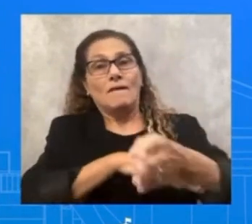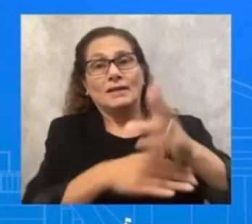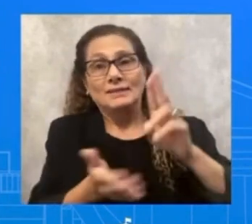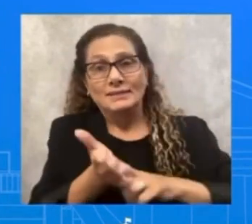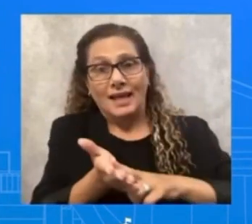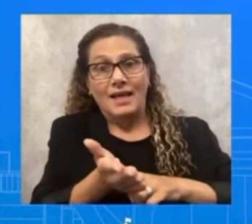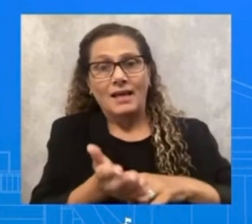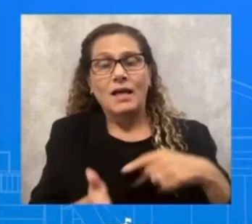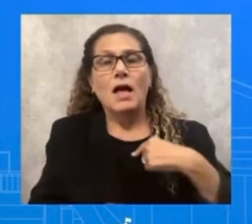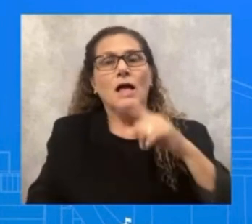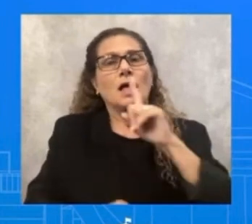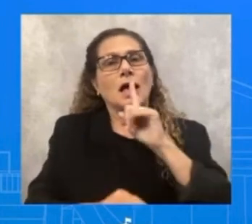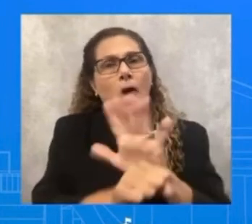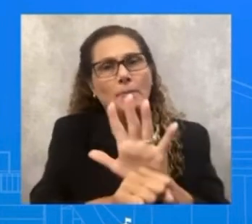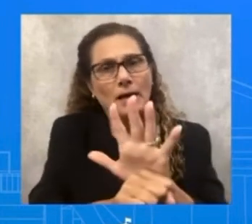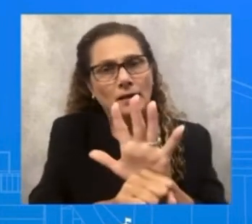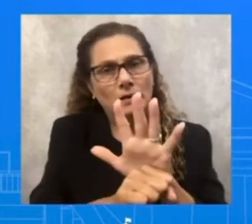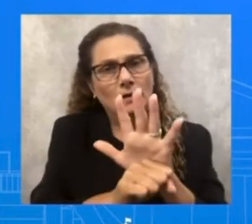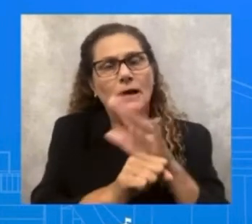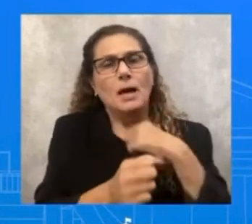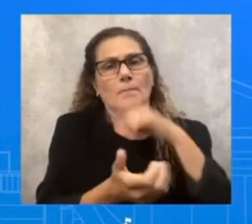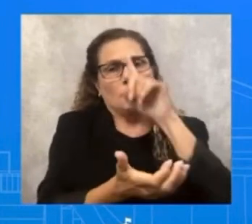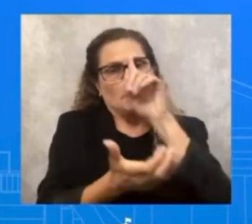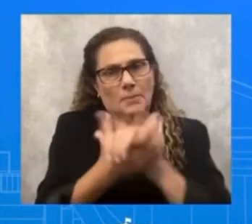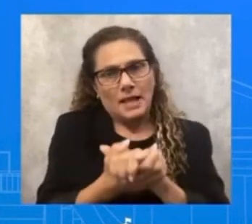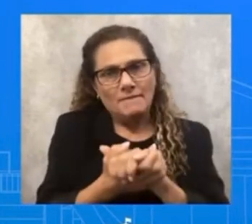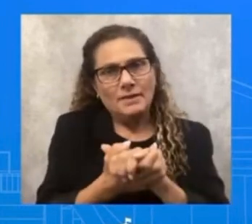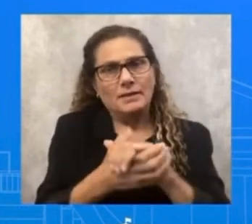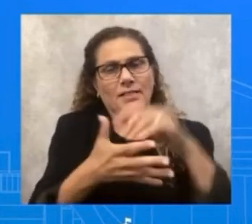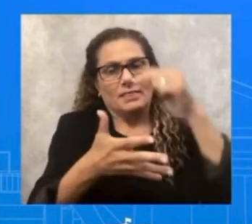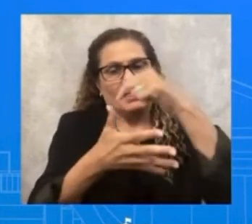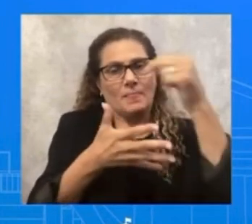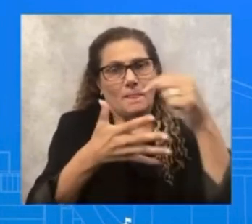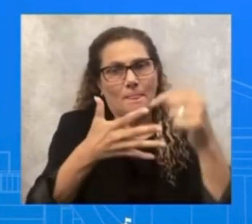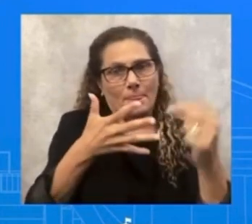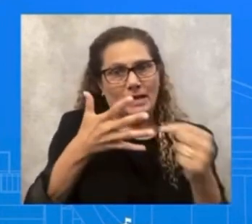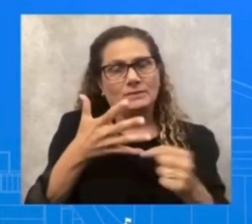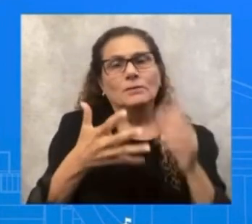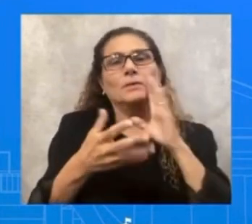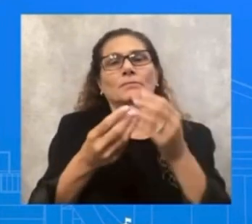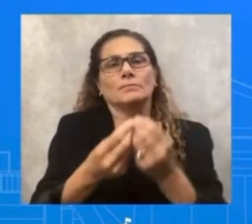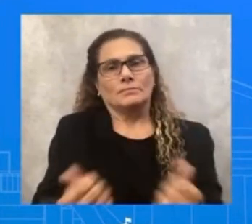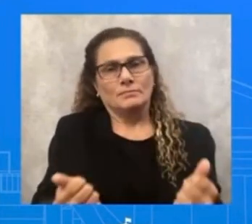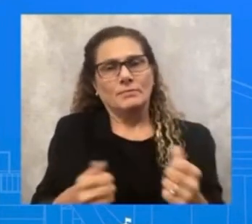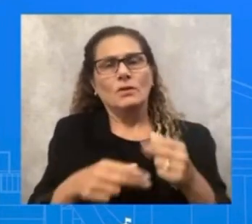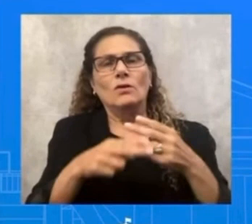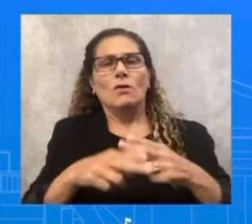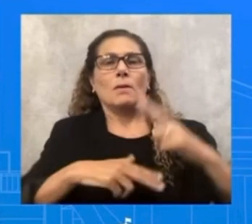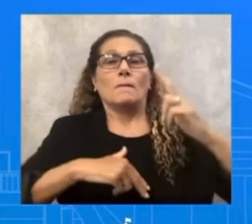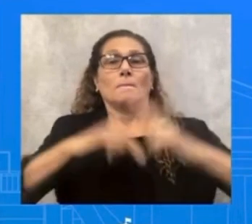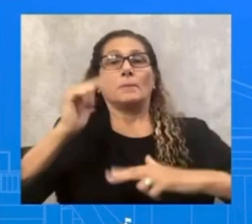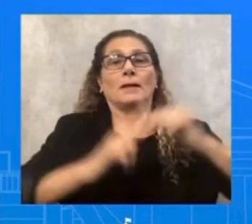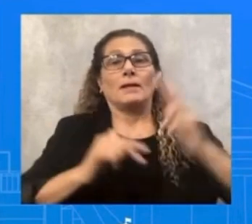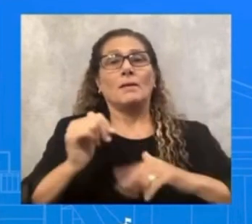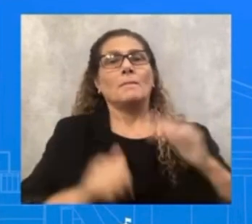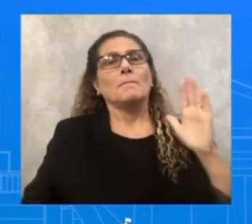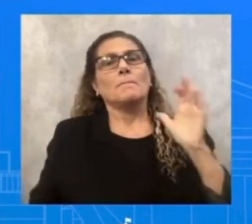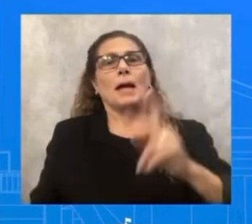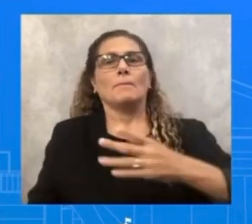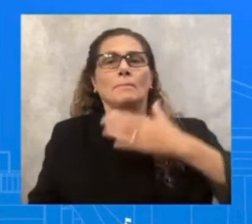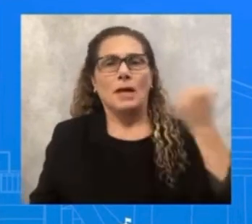that these solutions and what was called Build Back Better were important ones, and that he was committed to them and he was fighting for them.